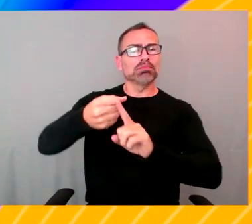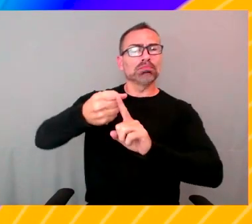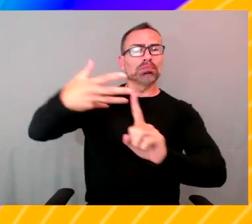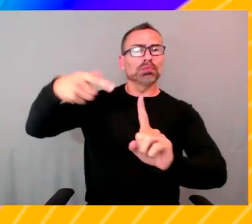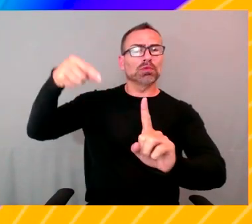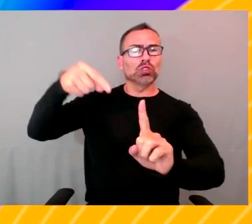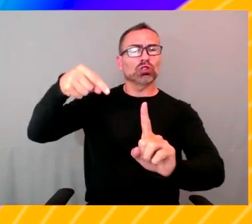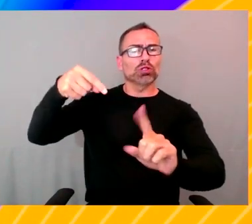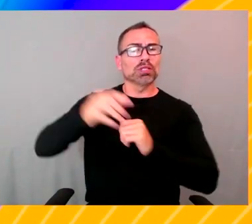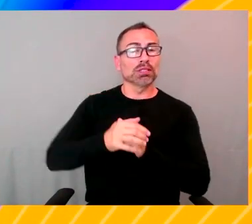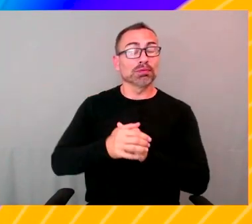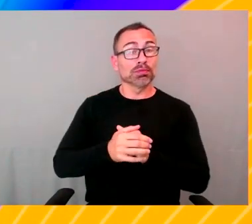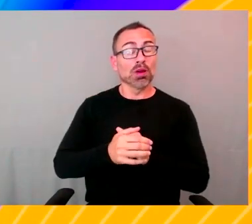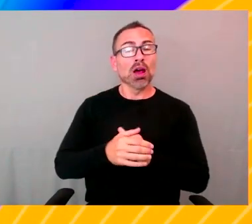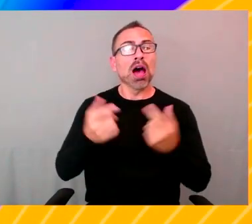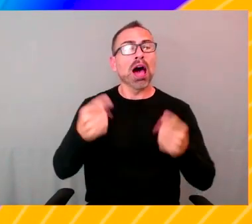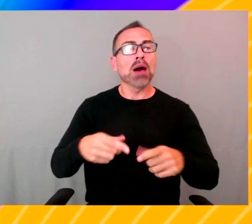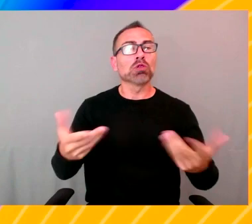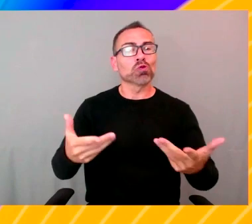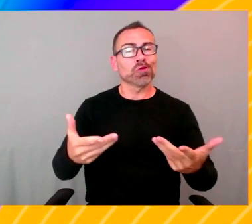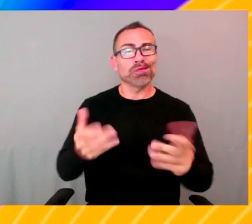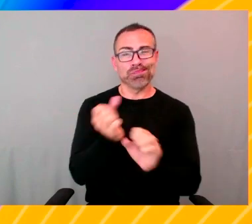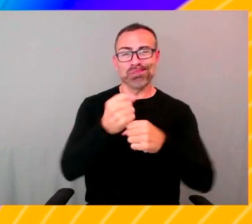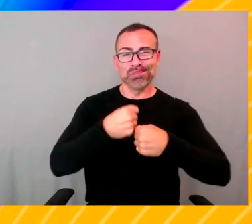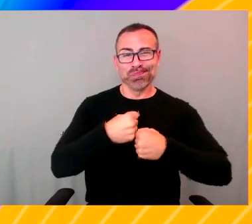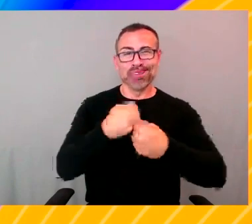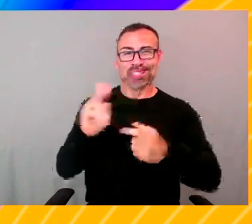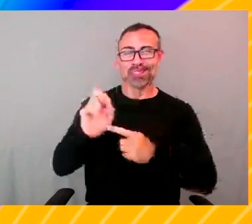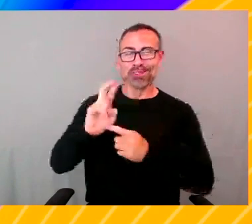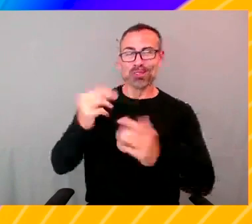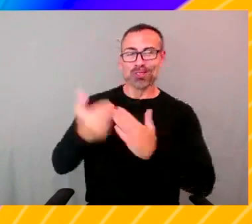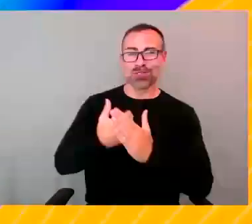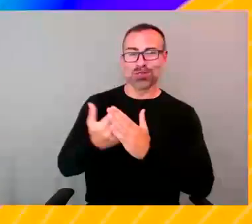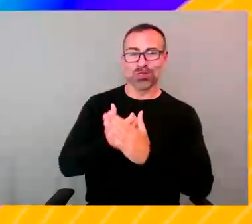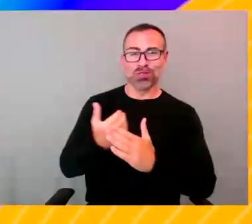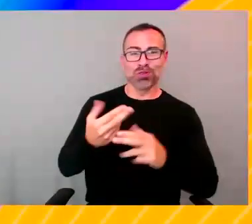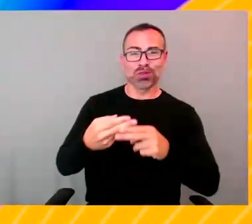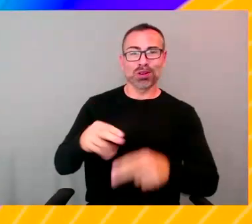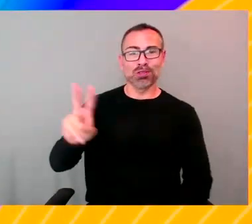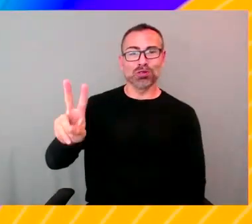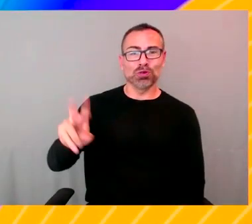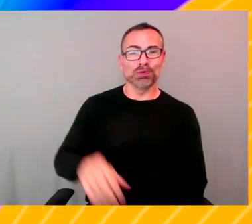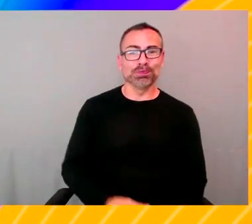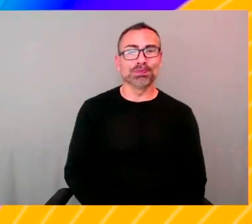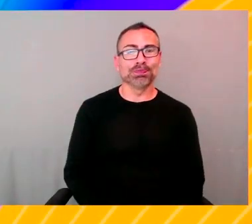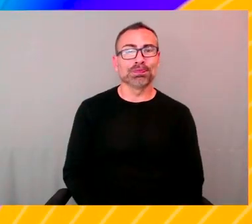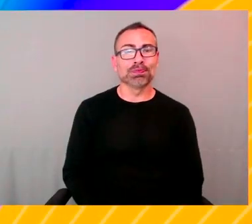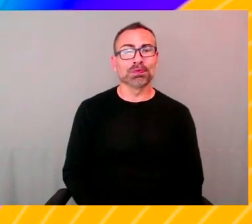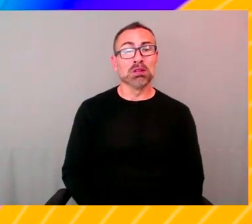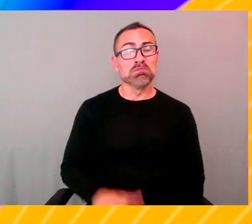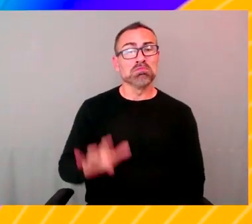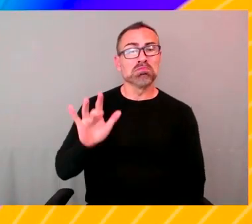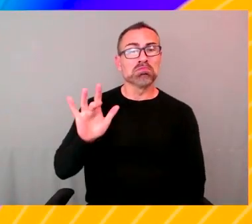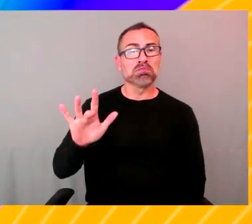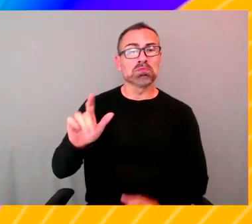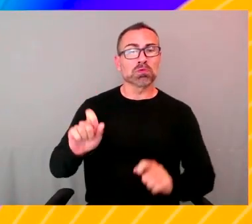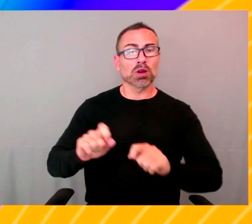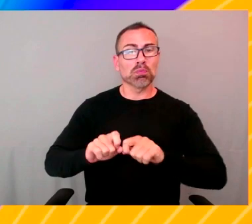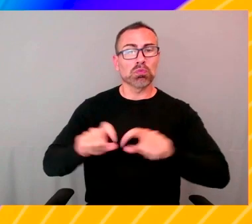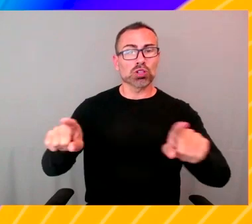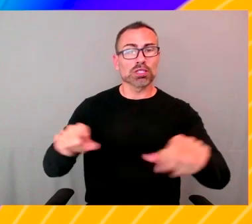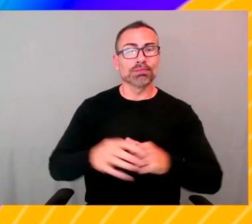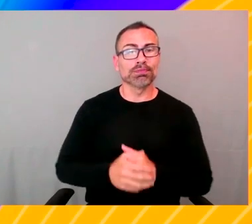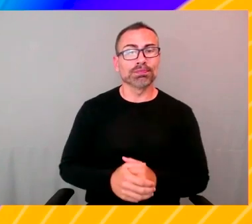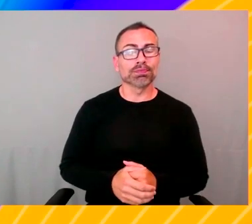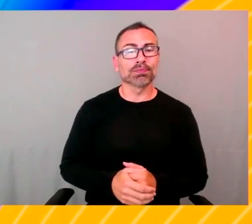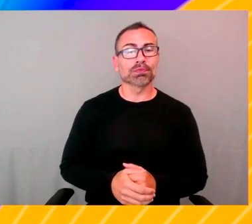recipe. So version 2, and publish it. The versions are also numbered in the